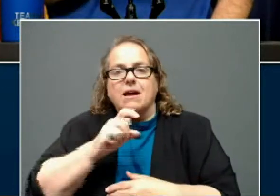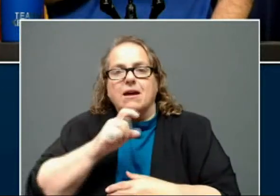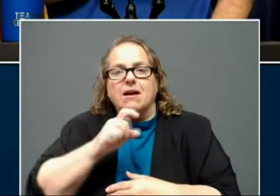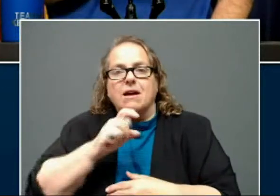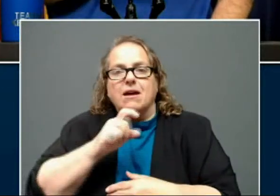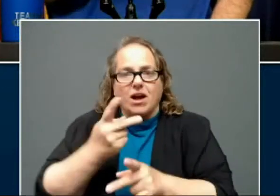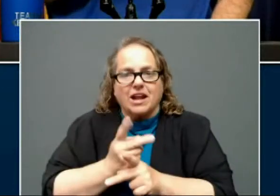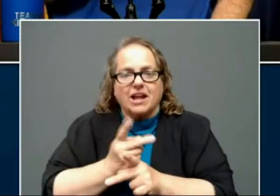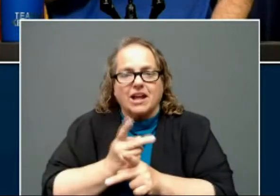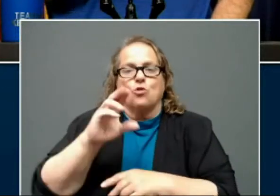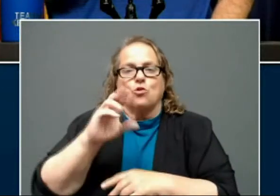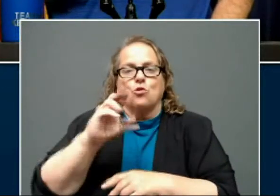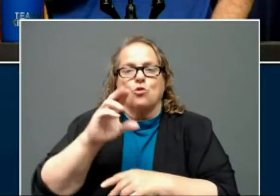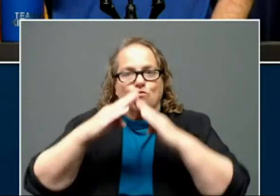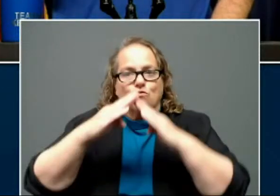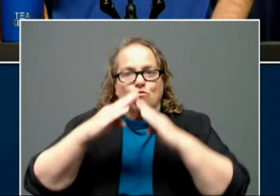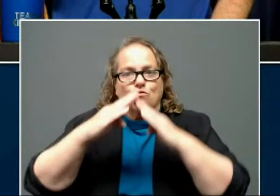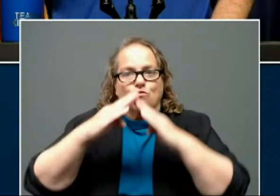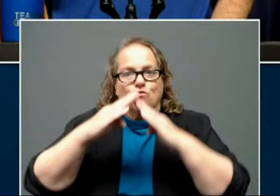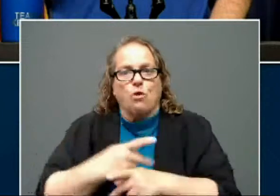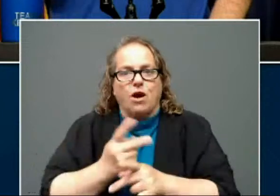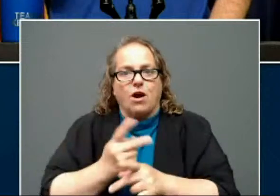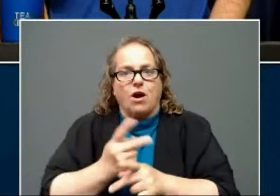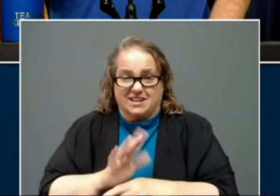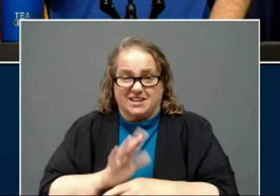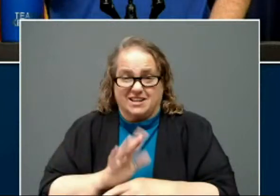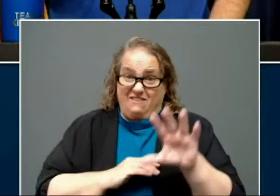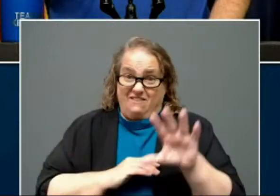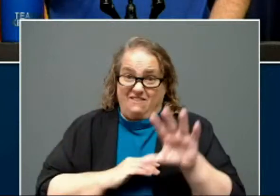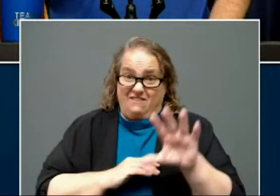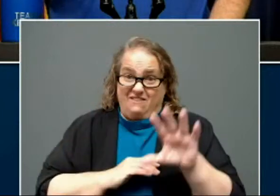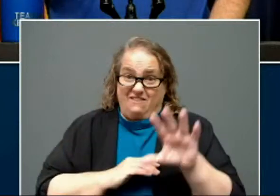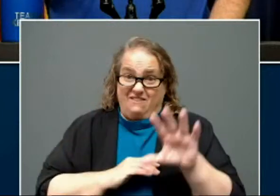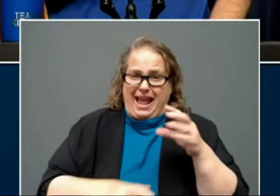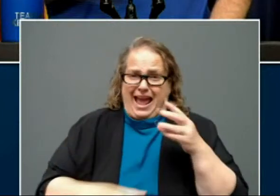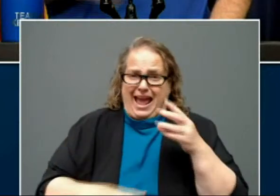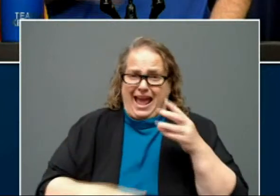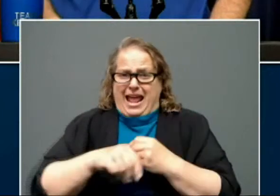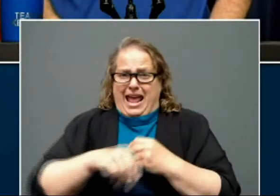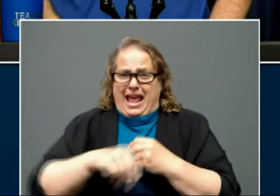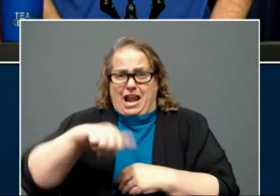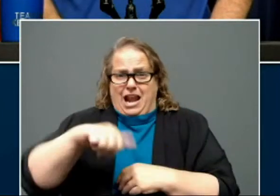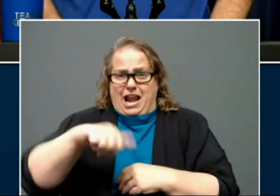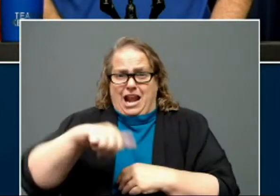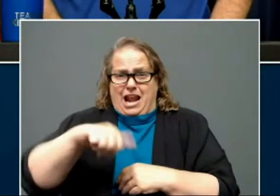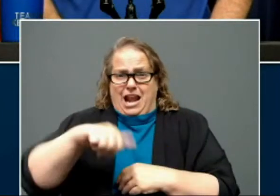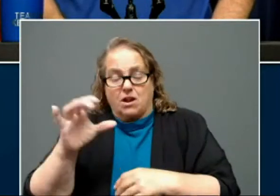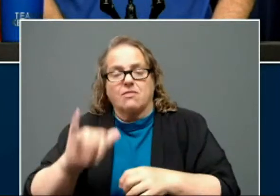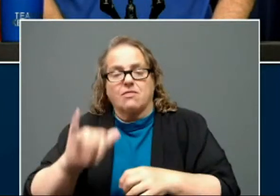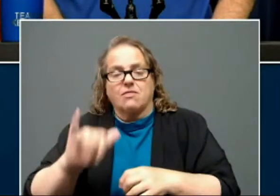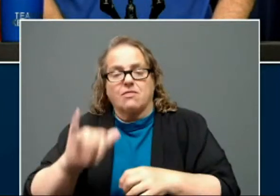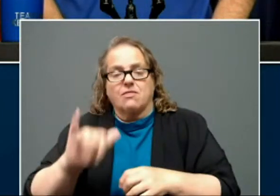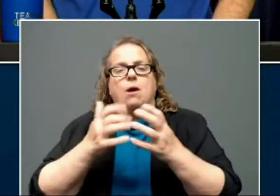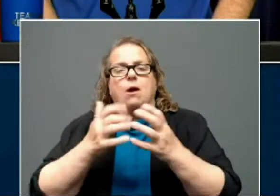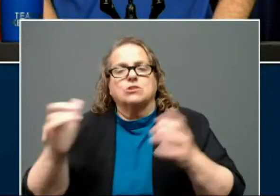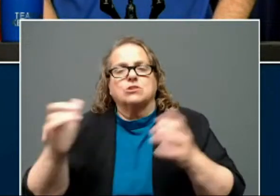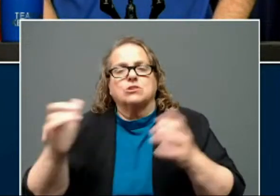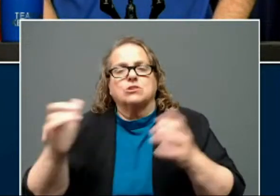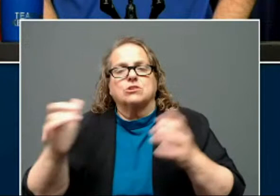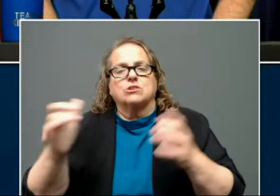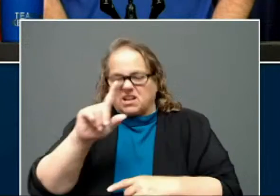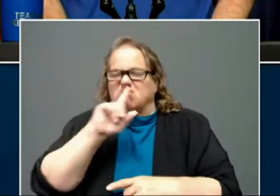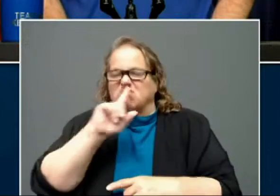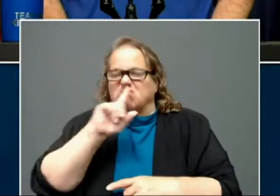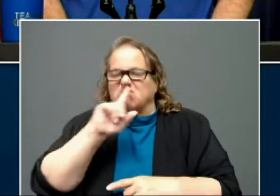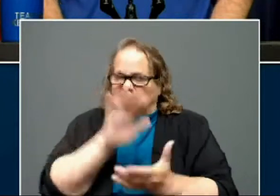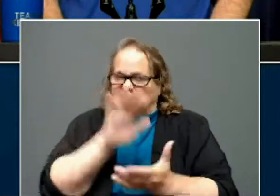that. 500, adding another 700. That's how much this company believes in Kentucky.